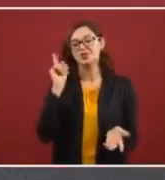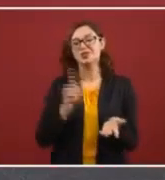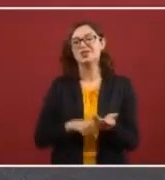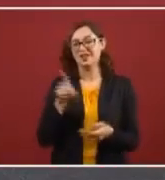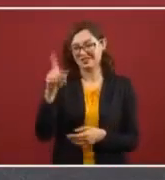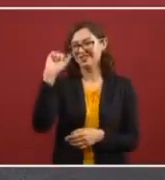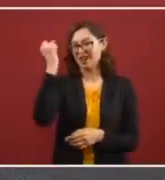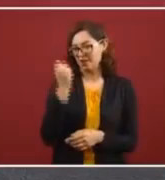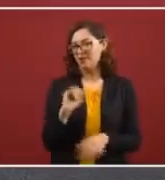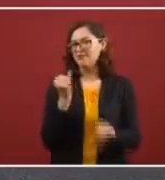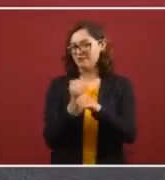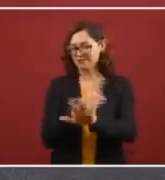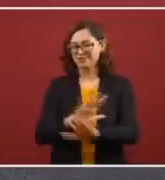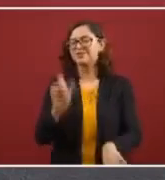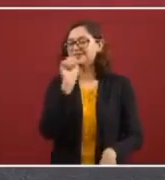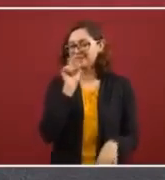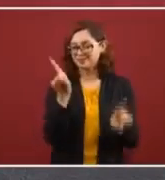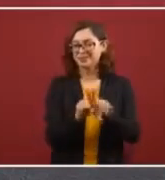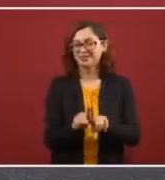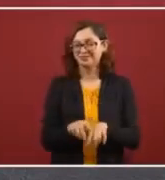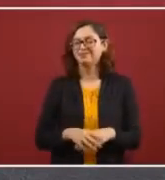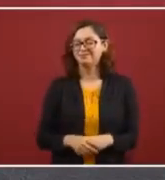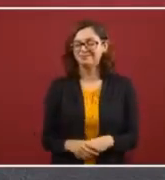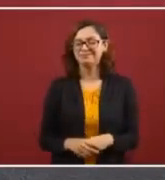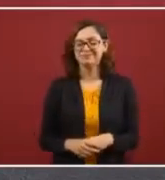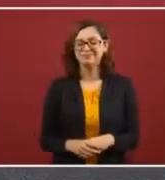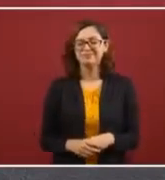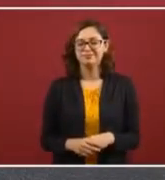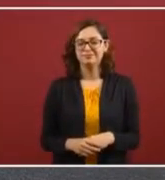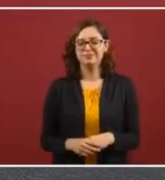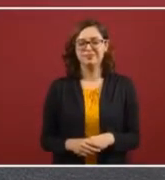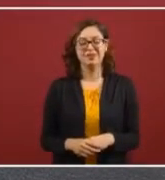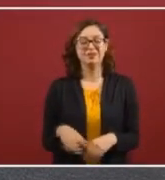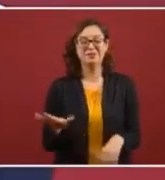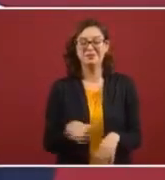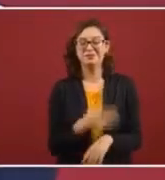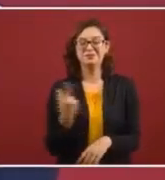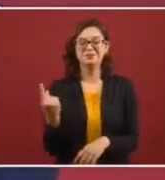So he thinks that in Sinaloa they find this important too.